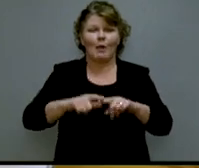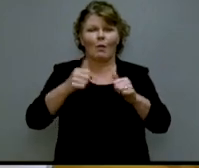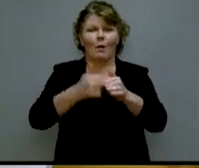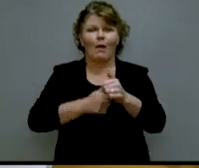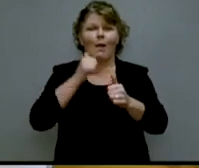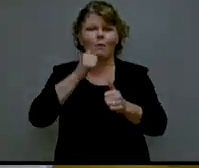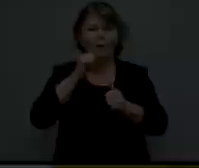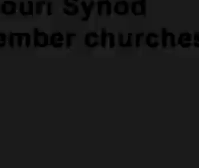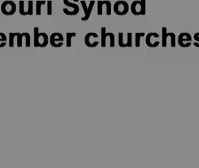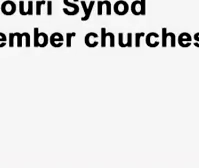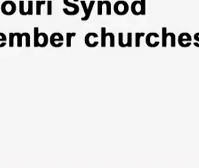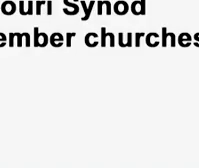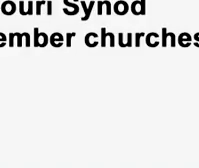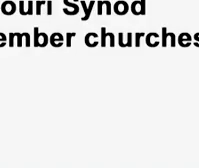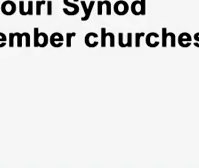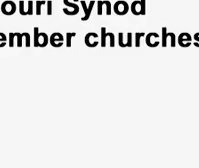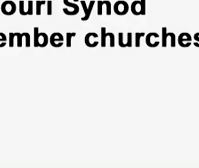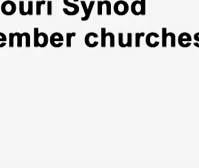your life.